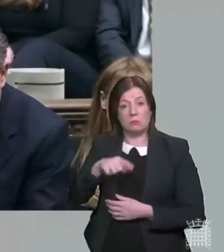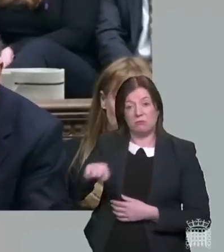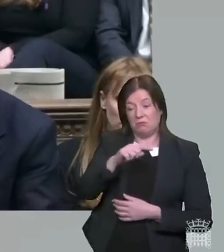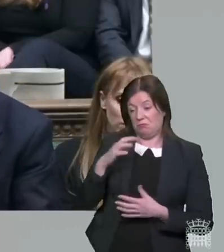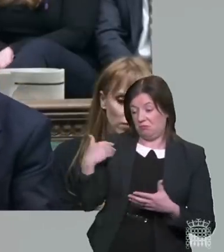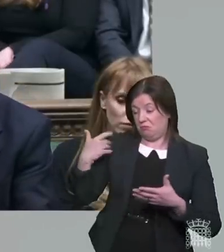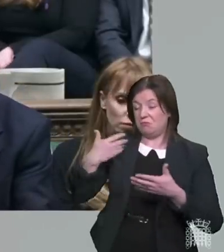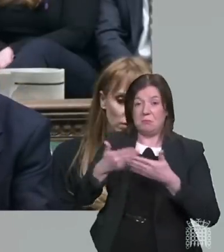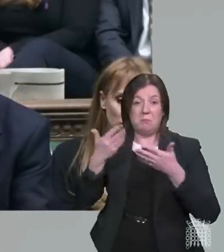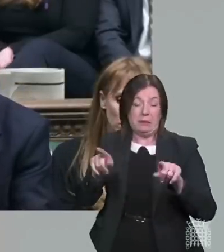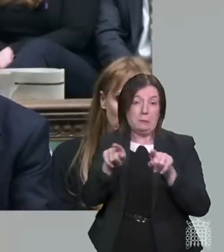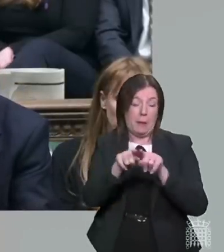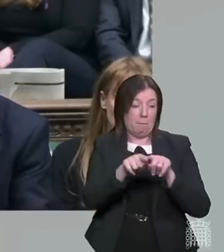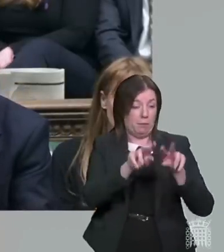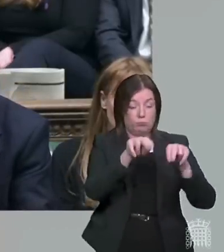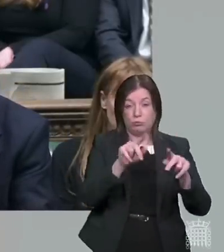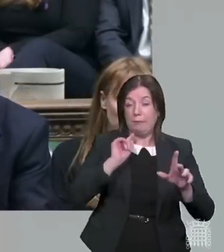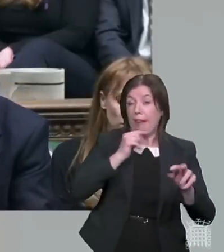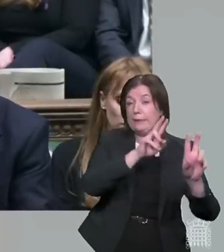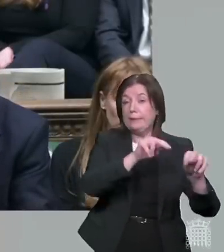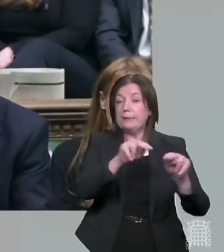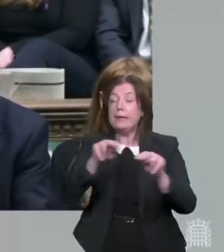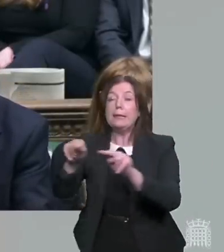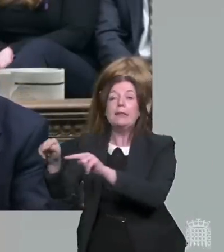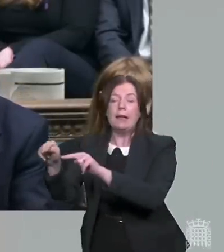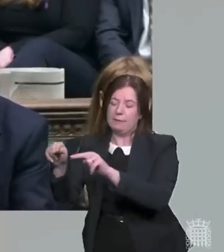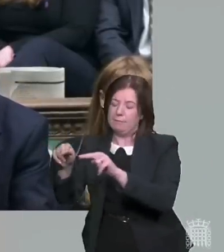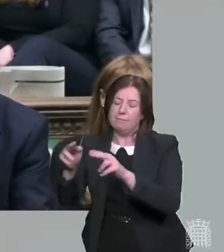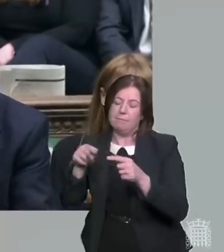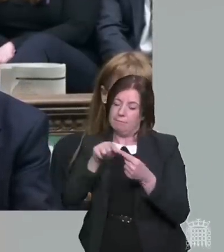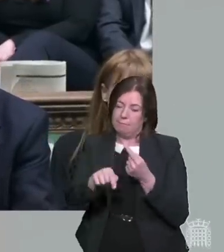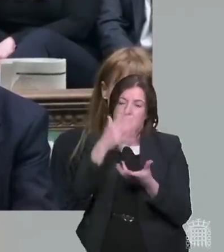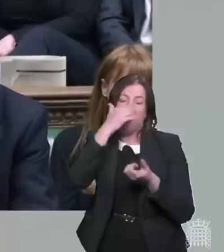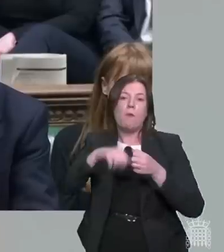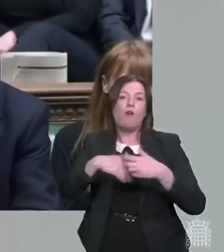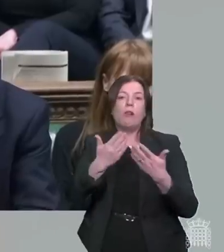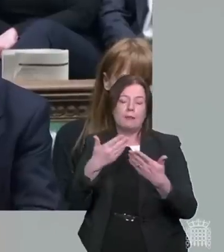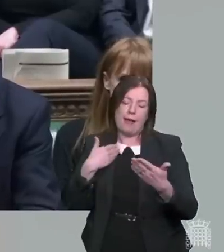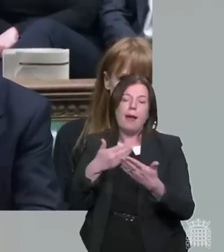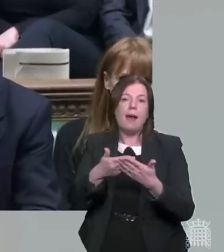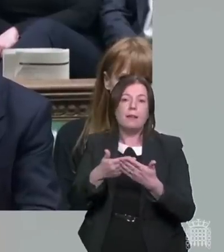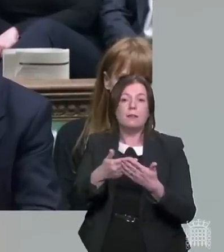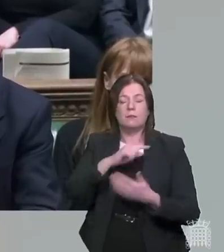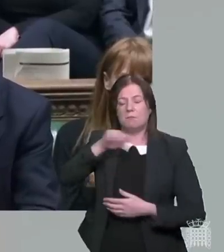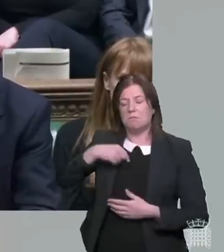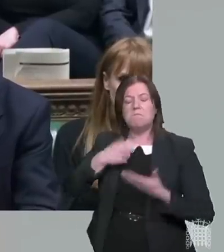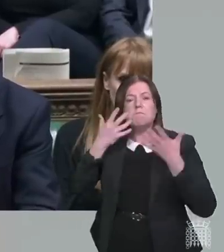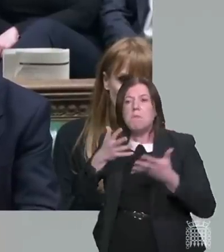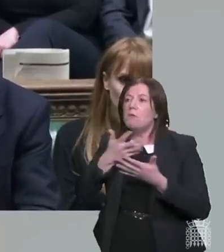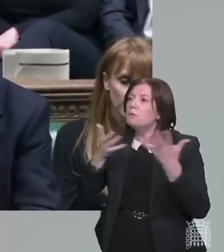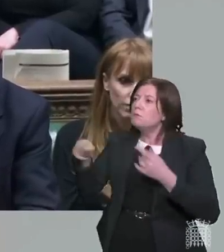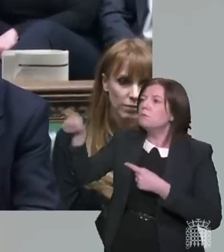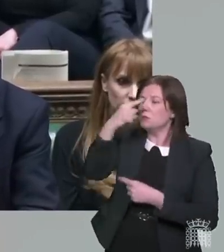genocide since, as we mark Holocaust Memorial Day. We must all commit across this House to defeat prejudice and